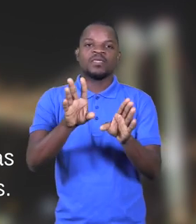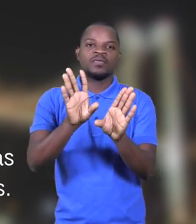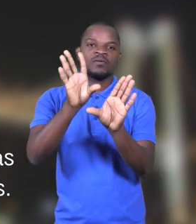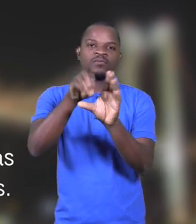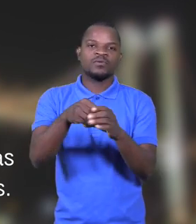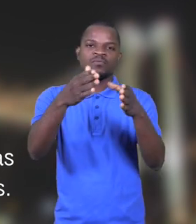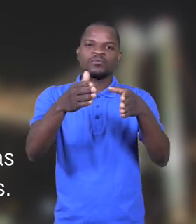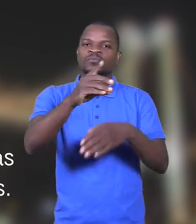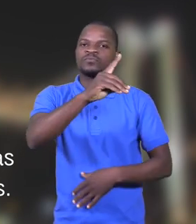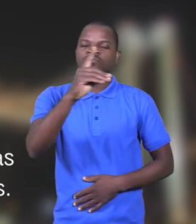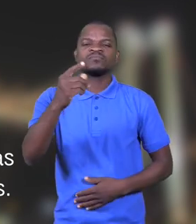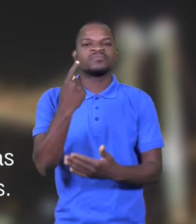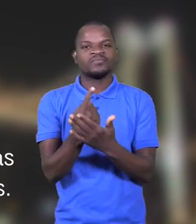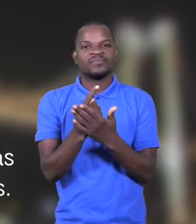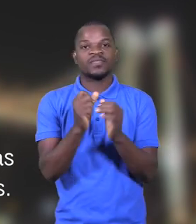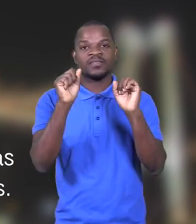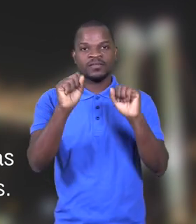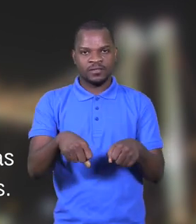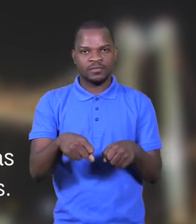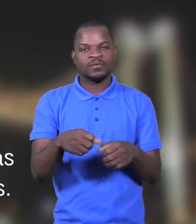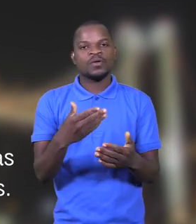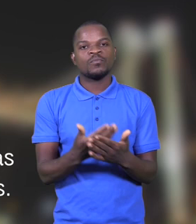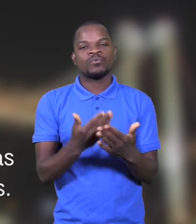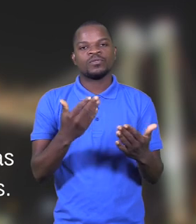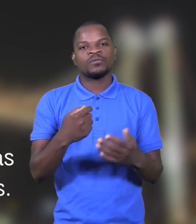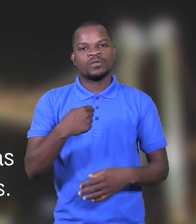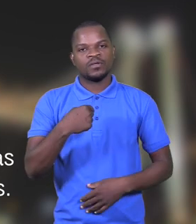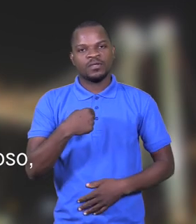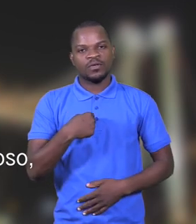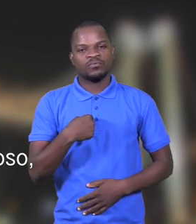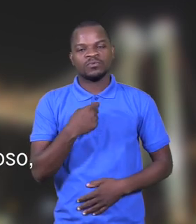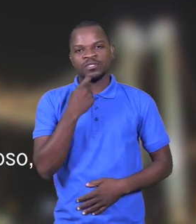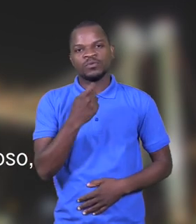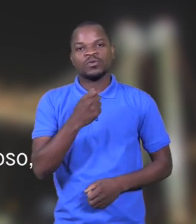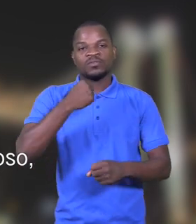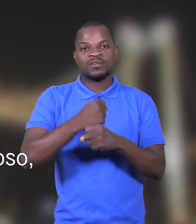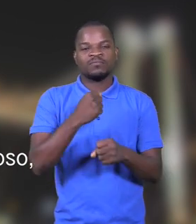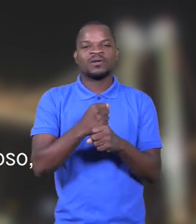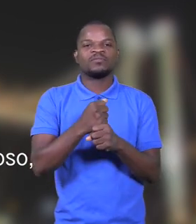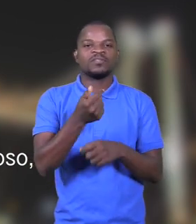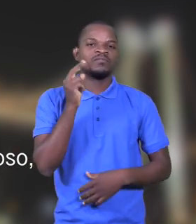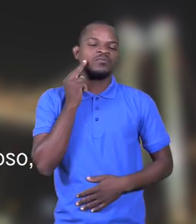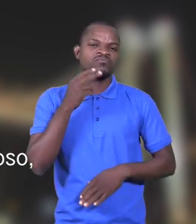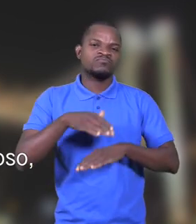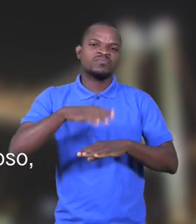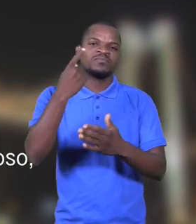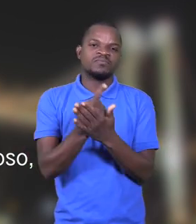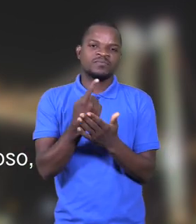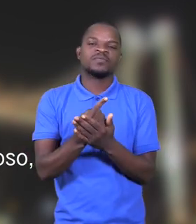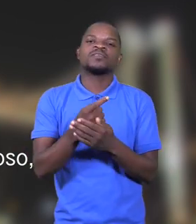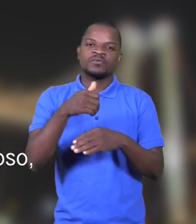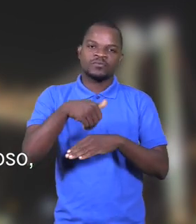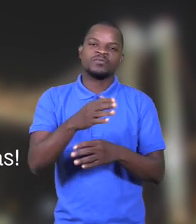people with disabilities is extremely important. This is why the work of TV Surdo is